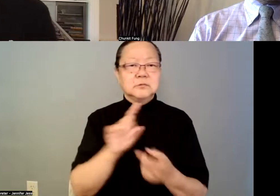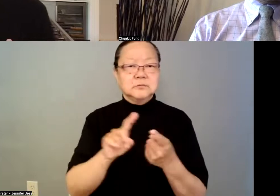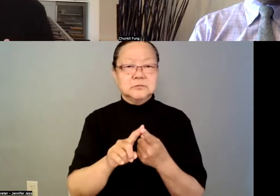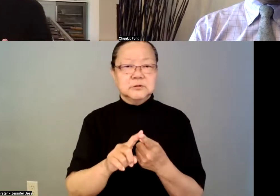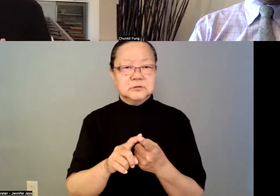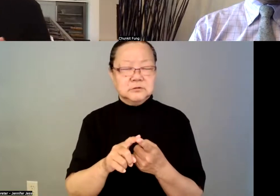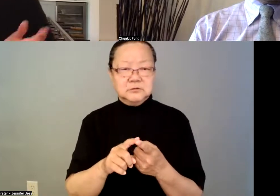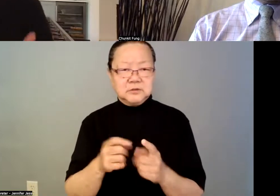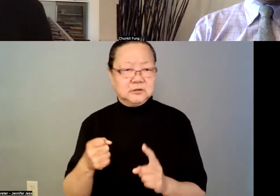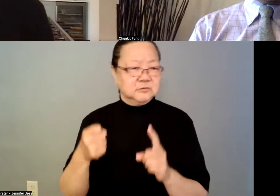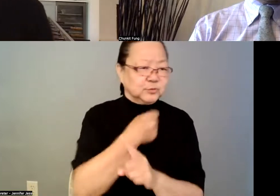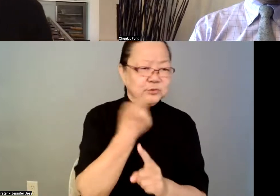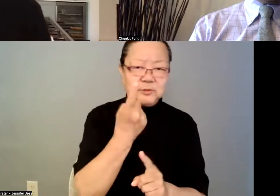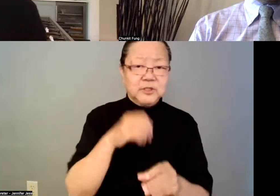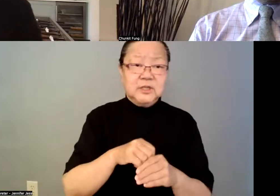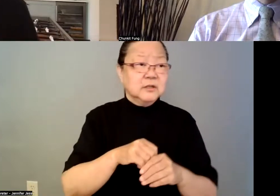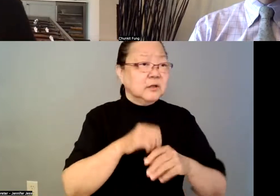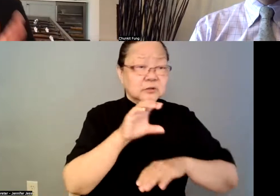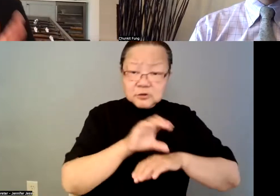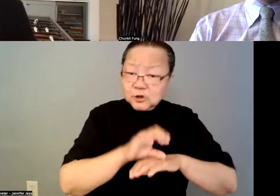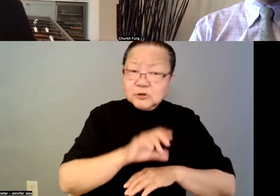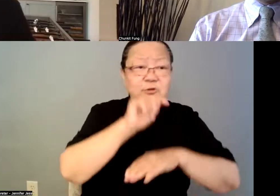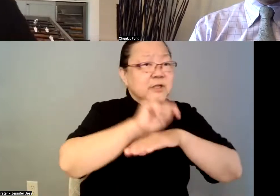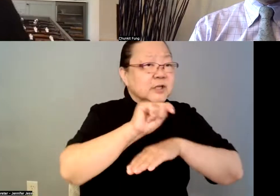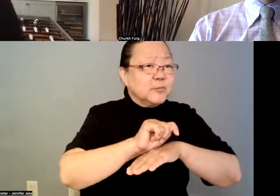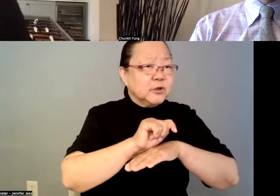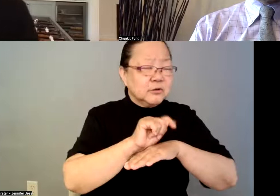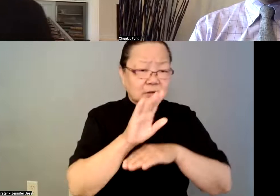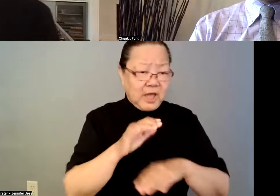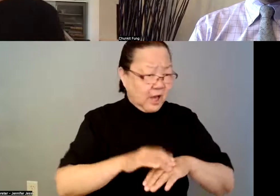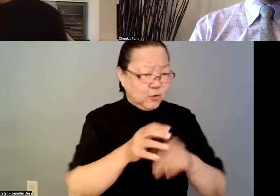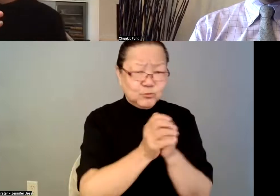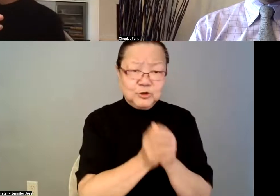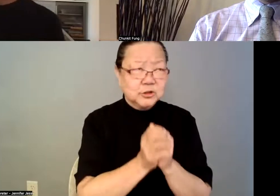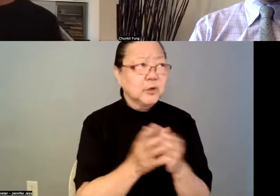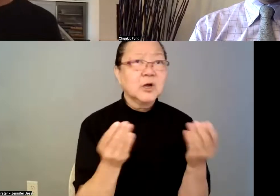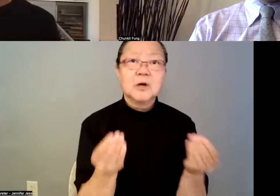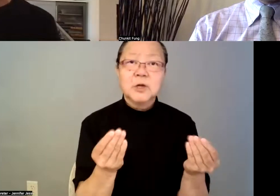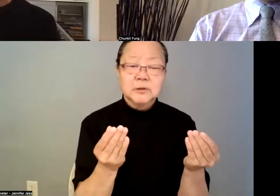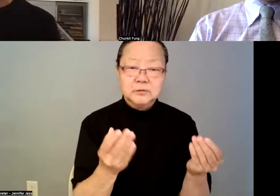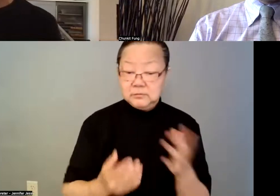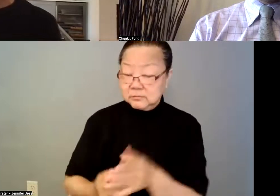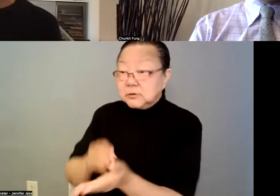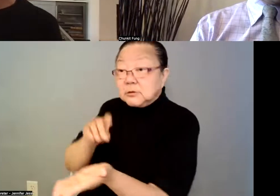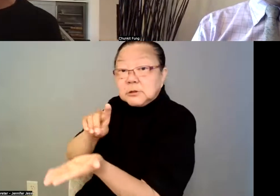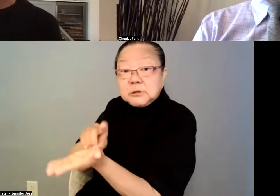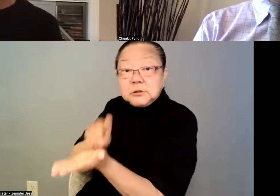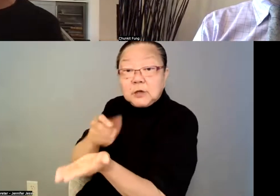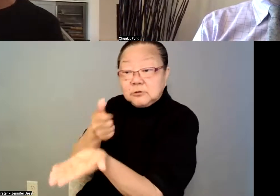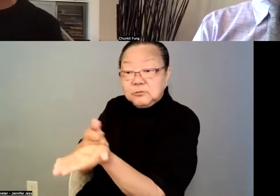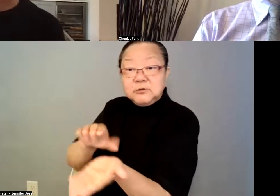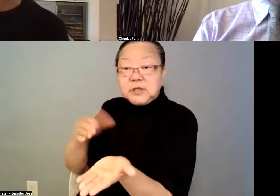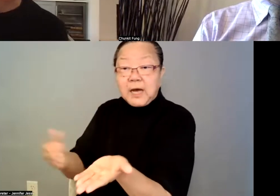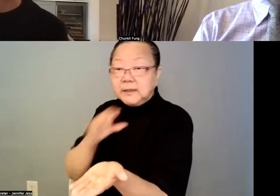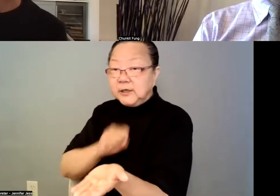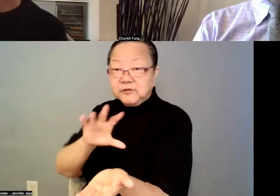patient, a place of worship, those are our elders, right? By definition. And so I think the physician who died at Laguna Woods, who was 52, was